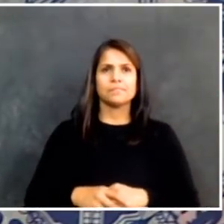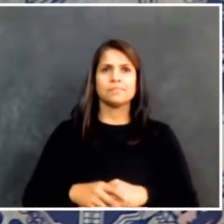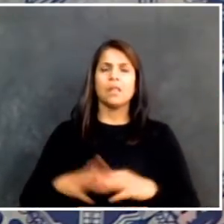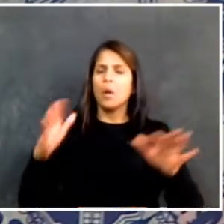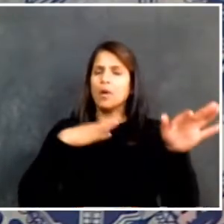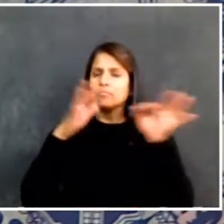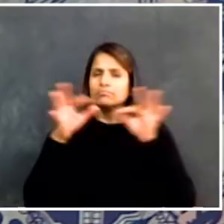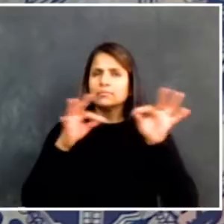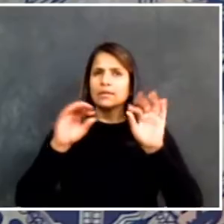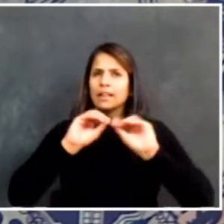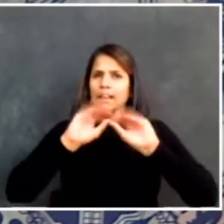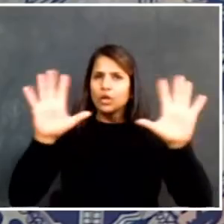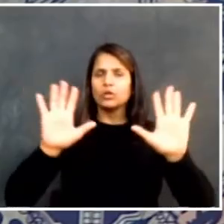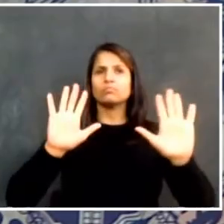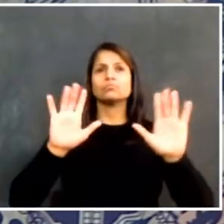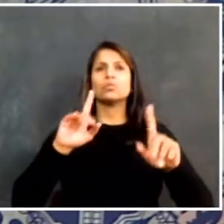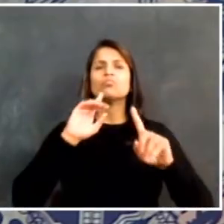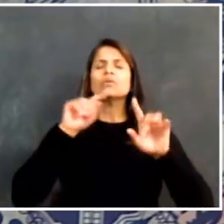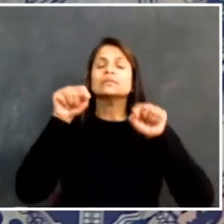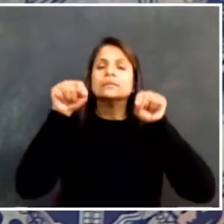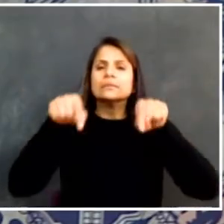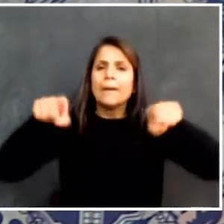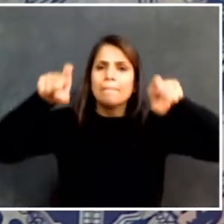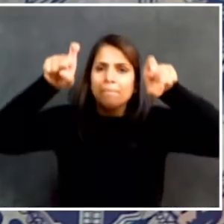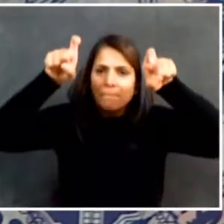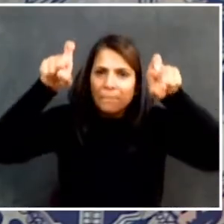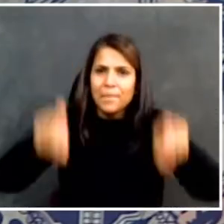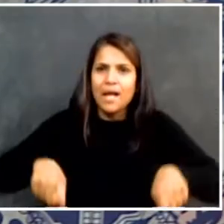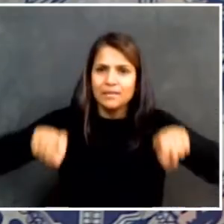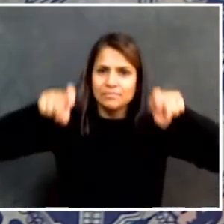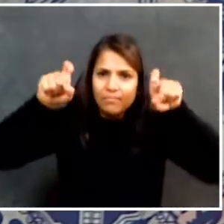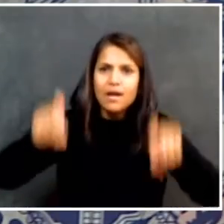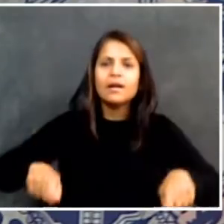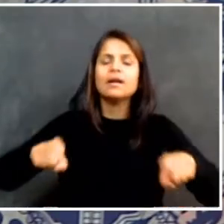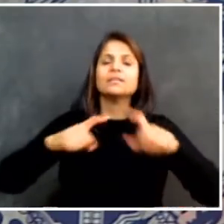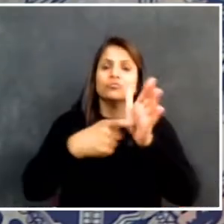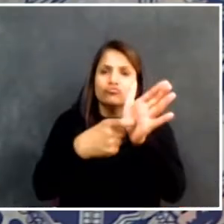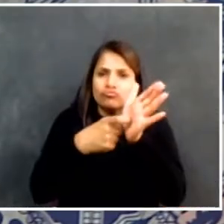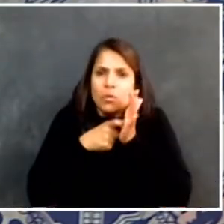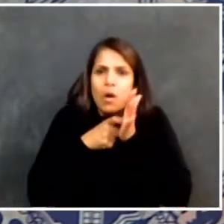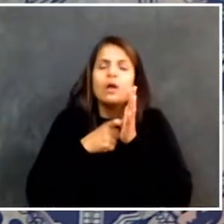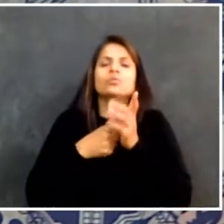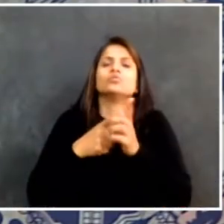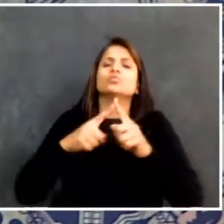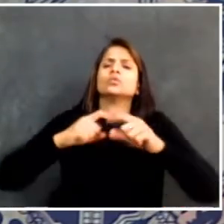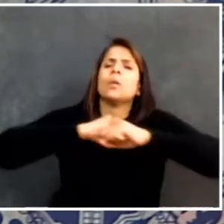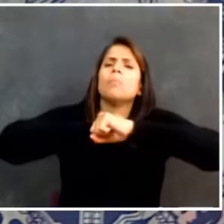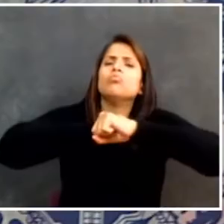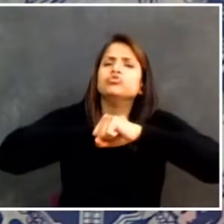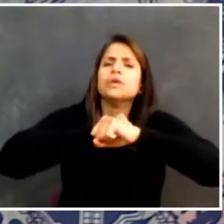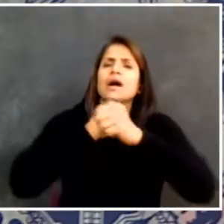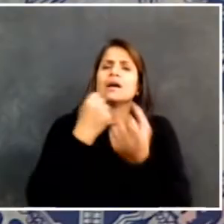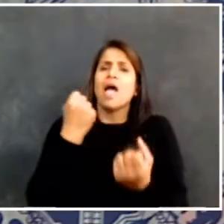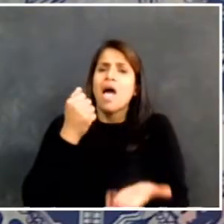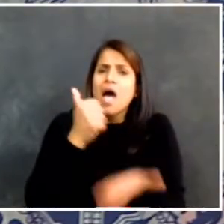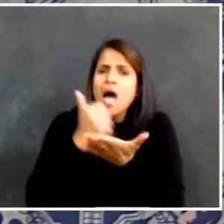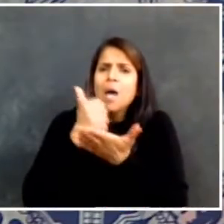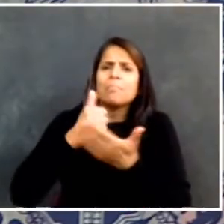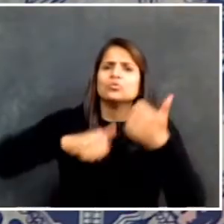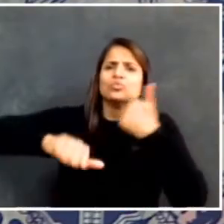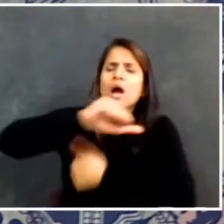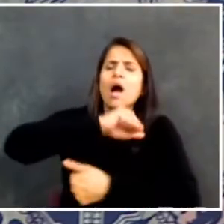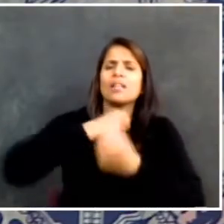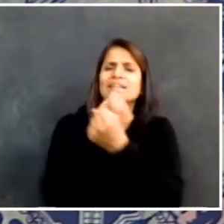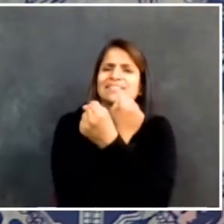each other. And anytime the NYPD or any of our agencies are needed to help enforce, they'll be there.